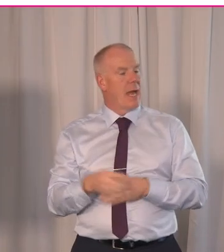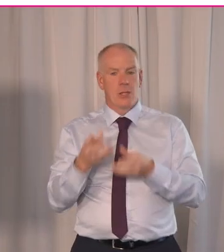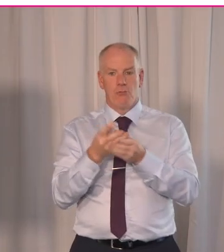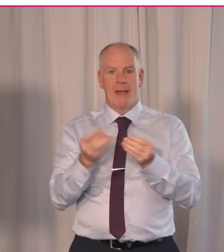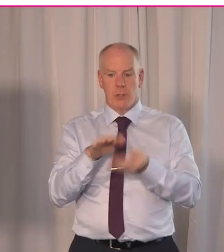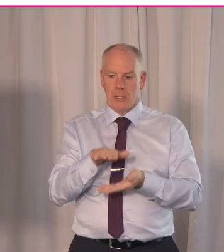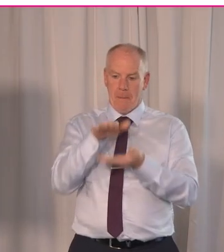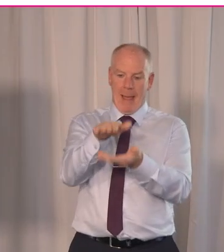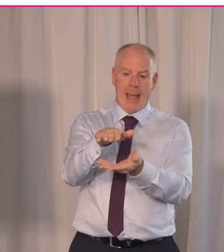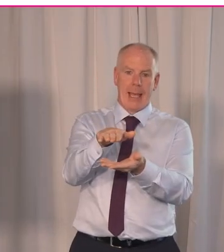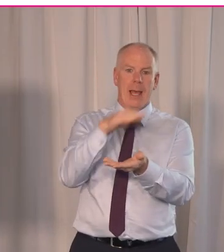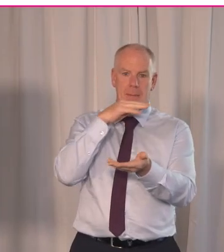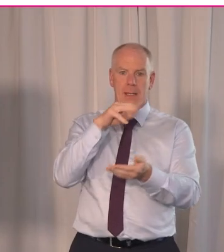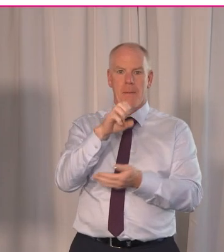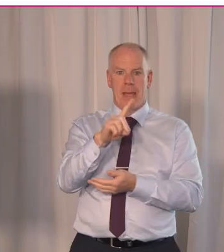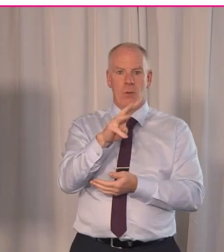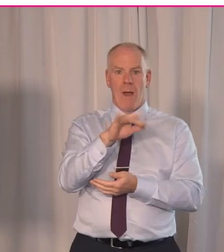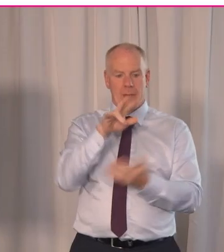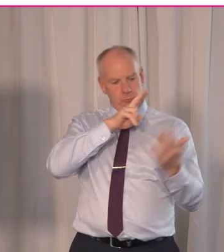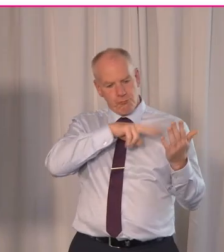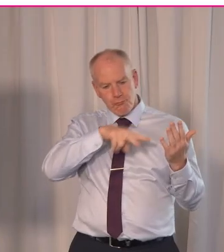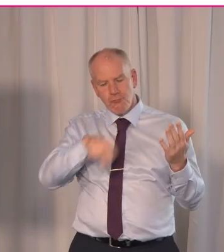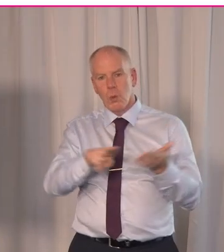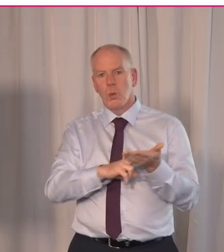for midwives to go alongside, and that's being